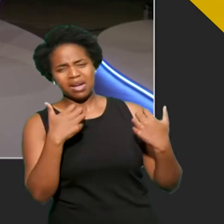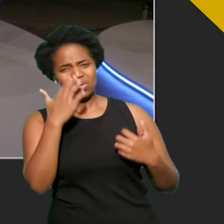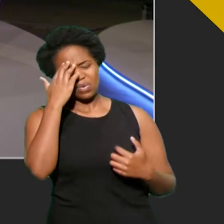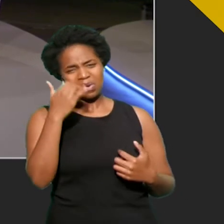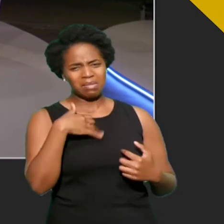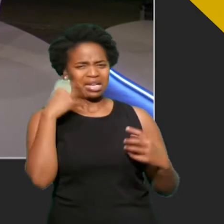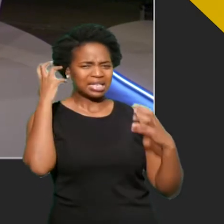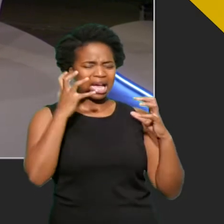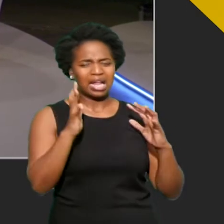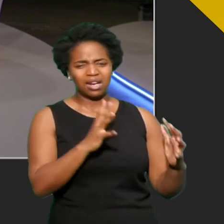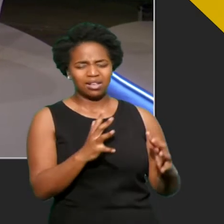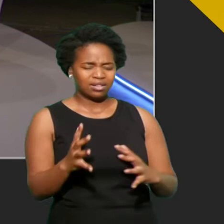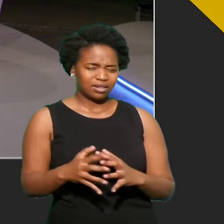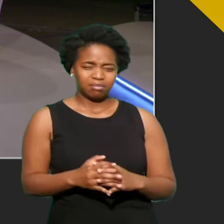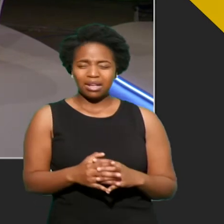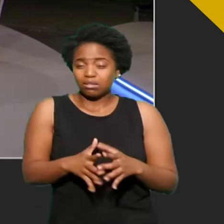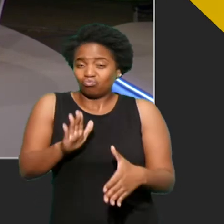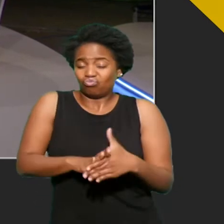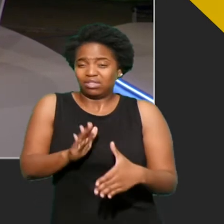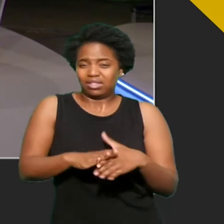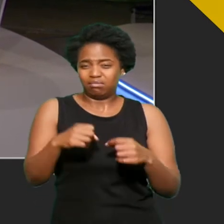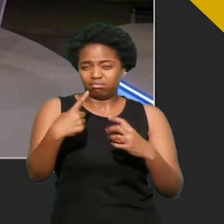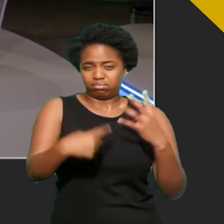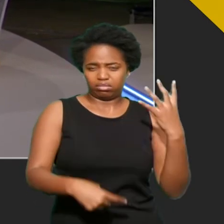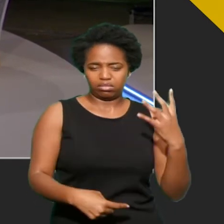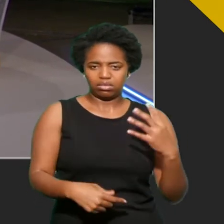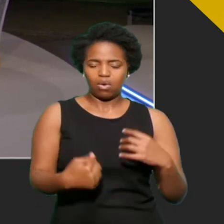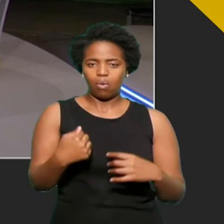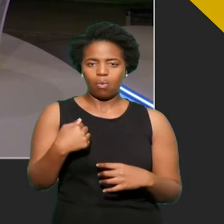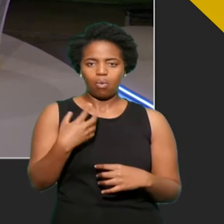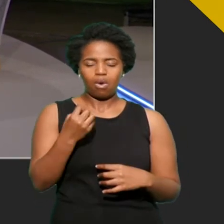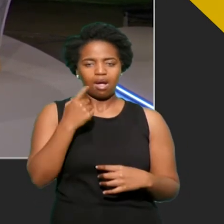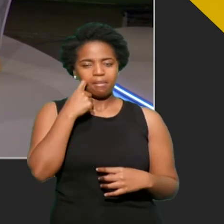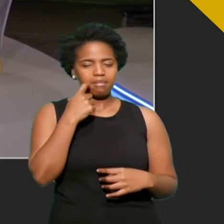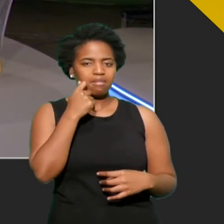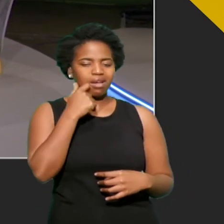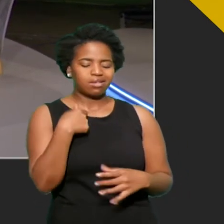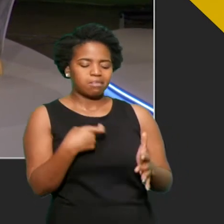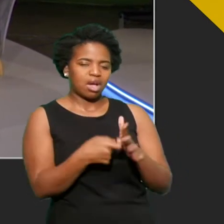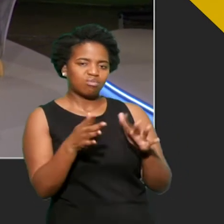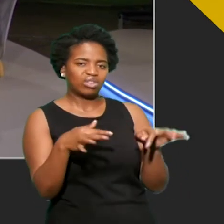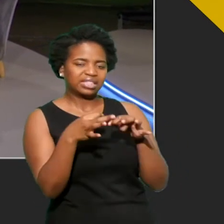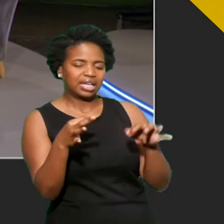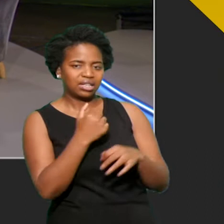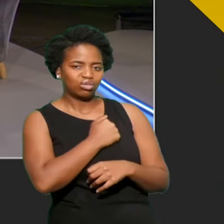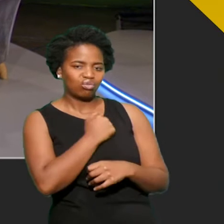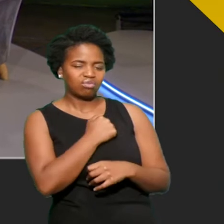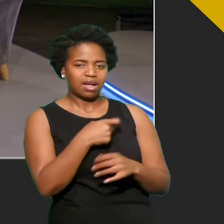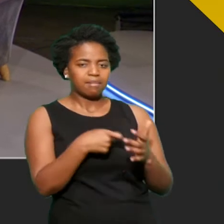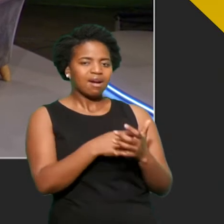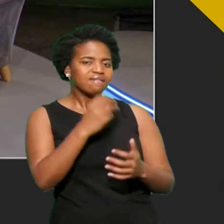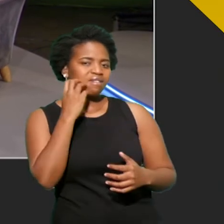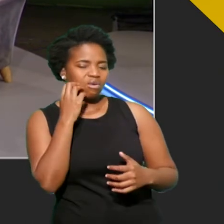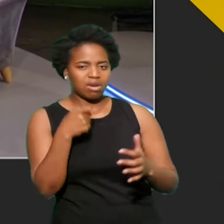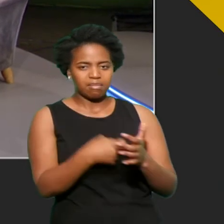and also the little gifts, you know, taking them out, buying a dress, buying a little maybe another a phone,